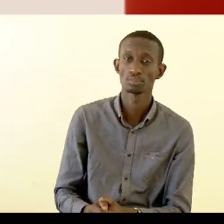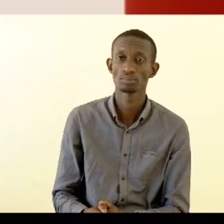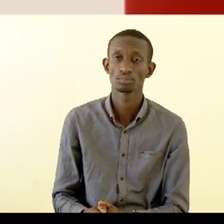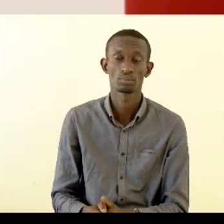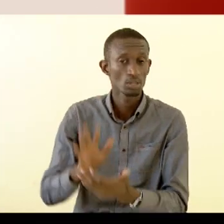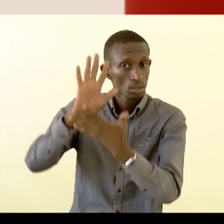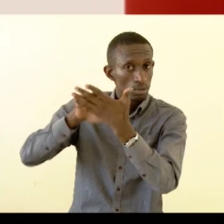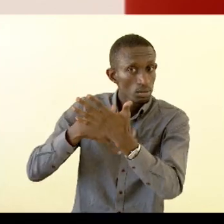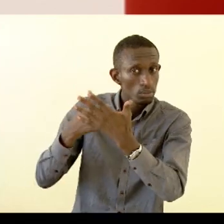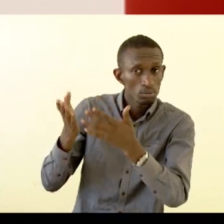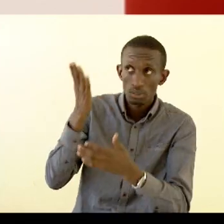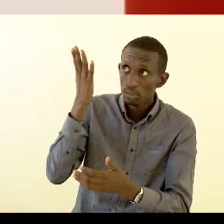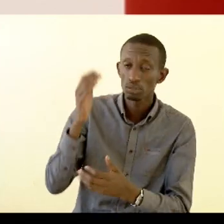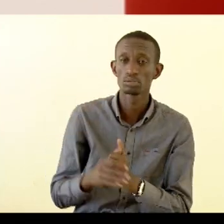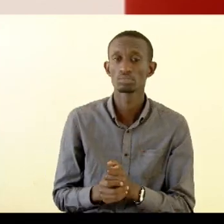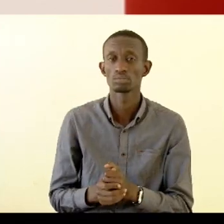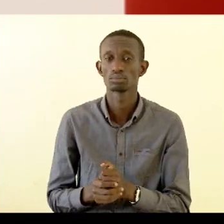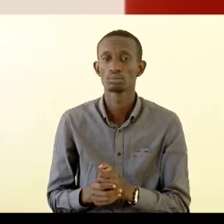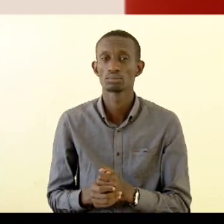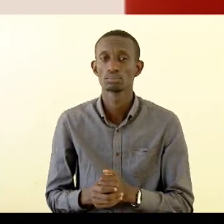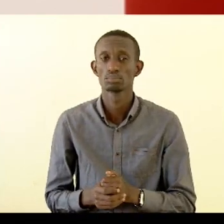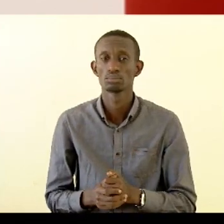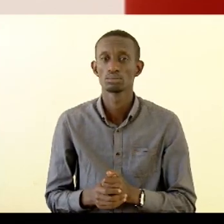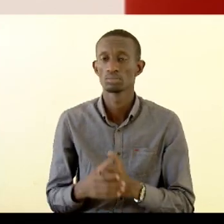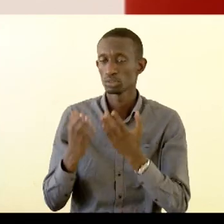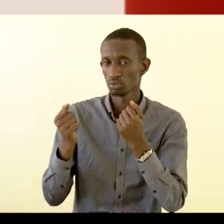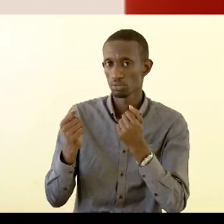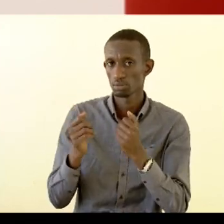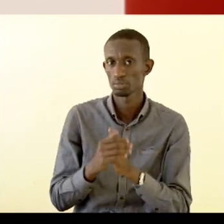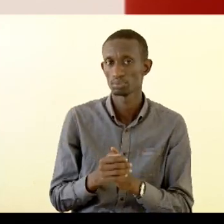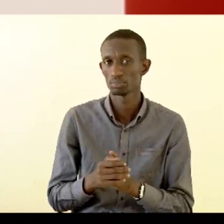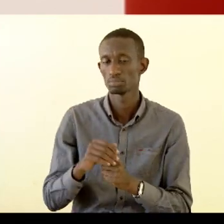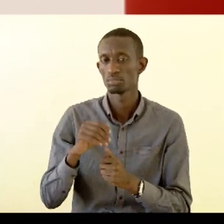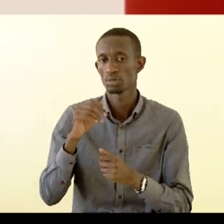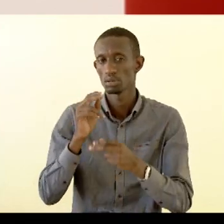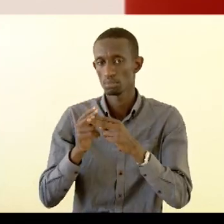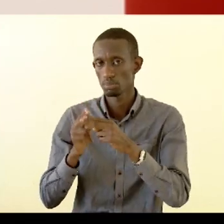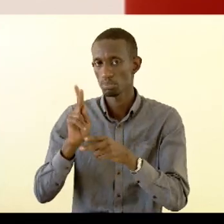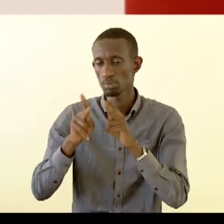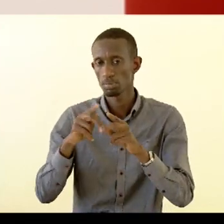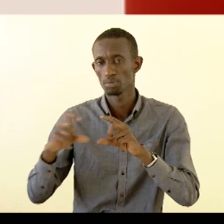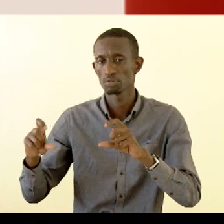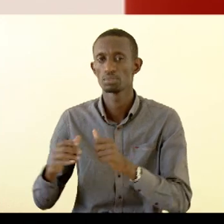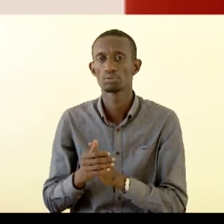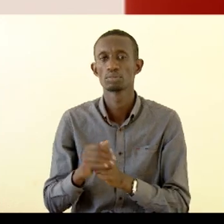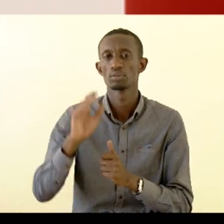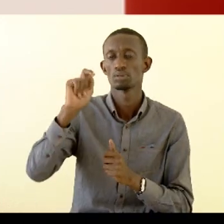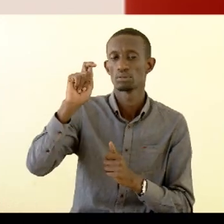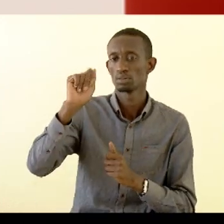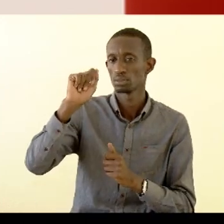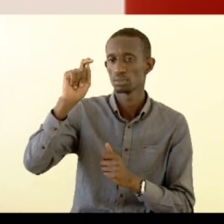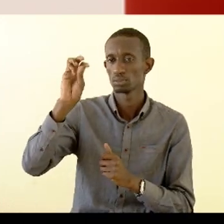On the table we have here, we have the particle, the atomic number, mass number,